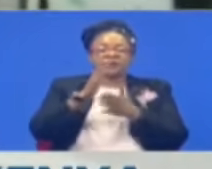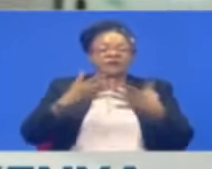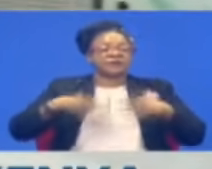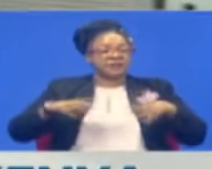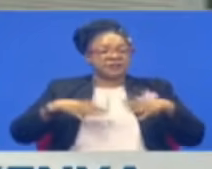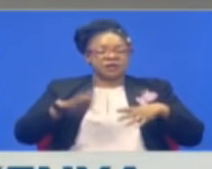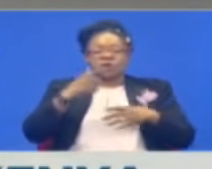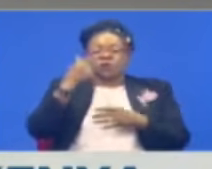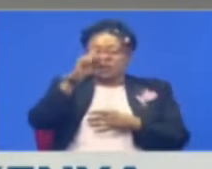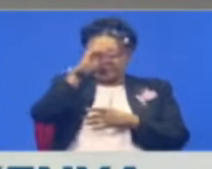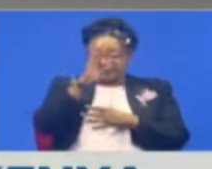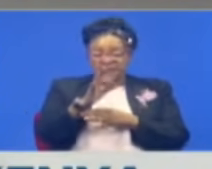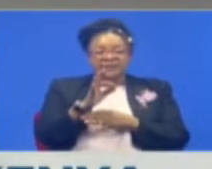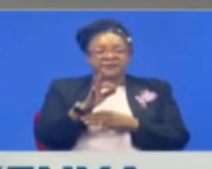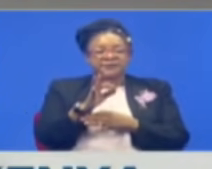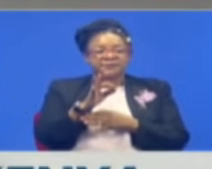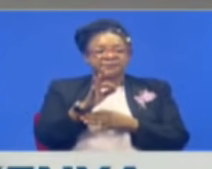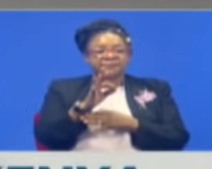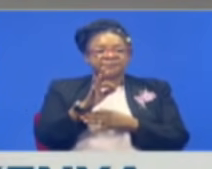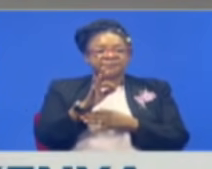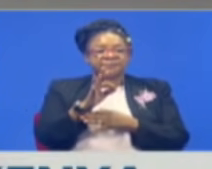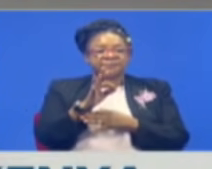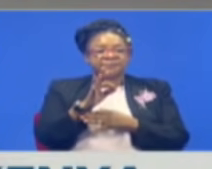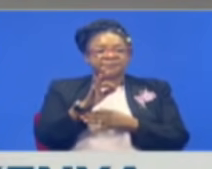the leadership. I'm relieved